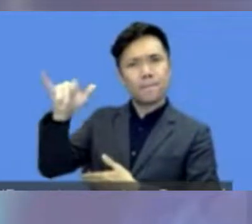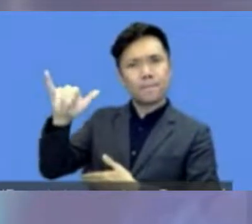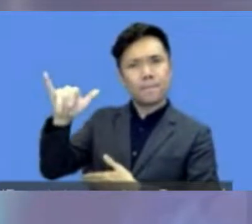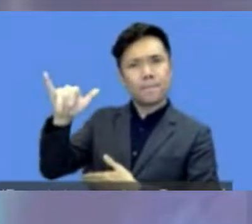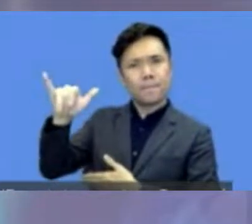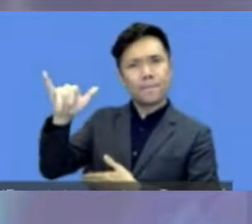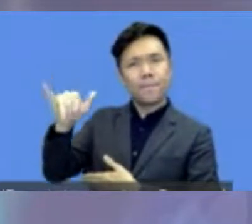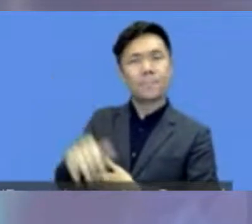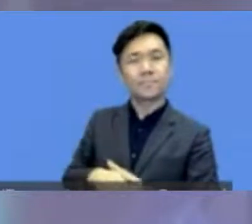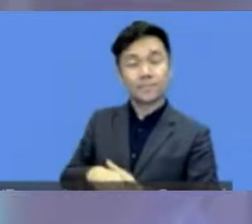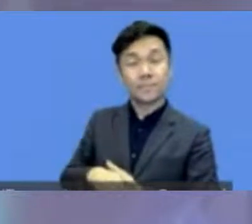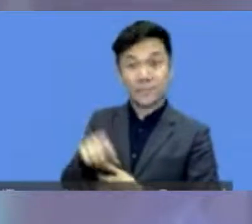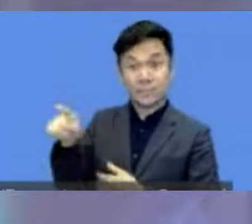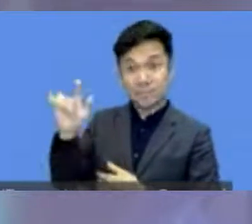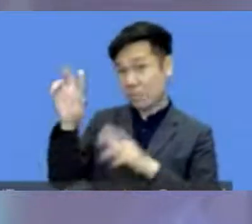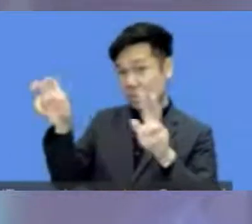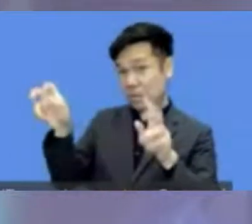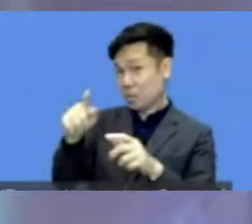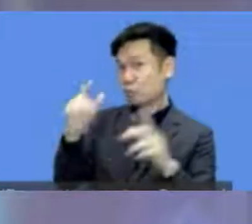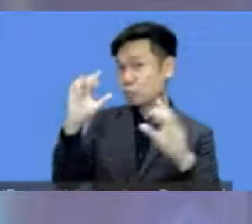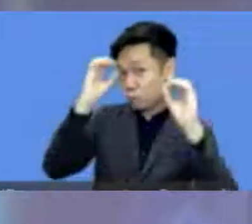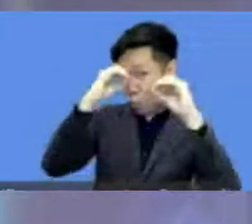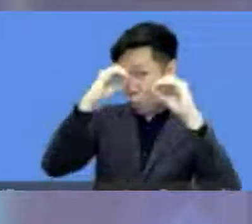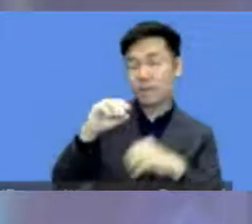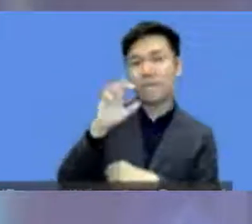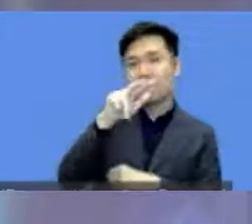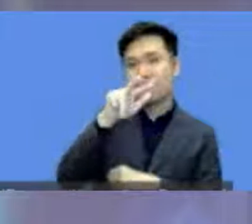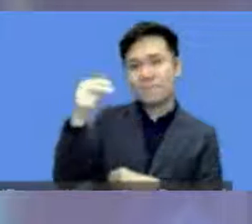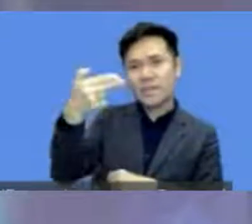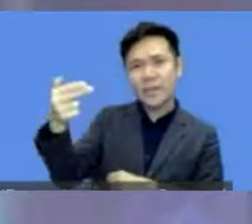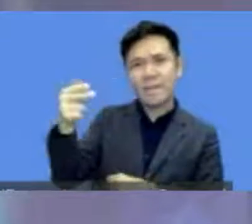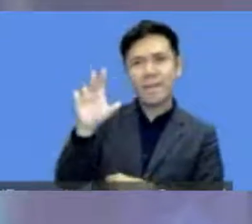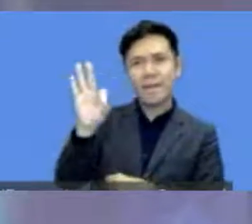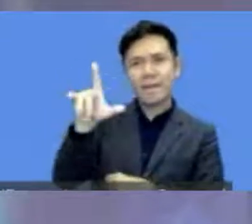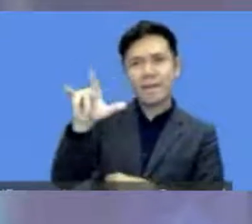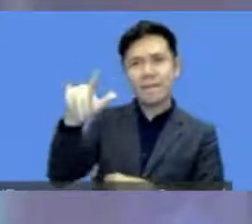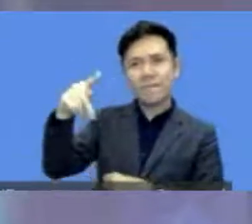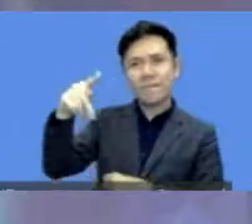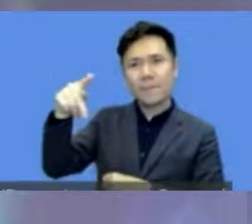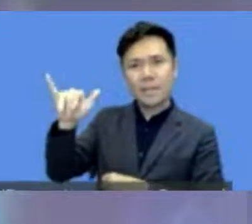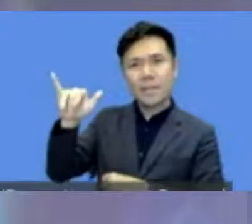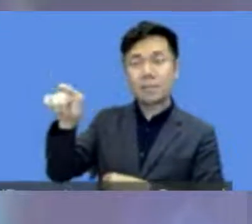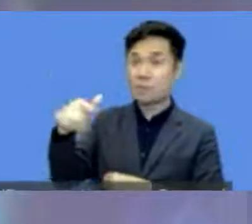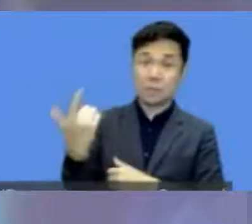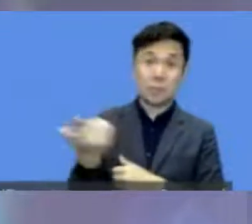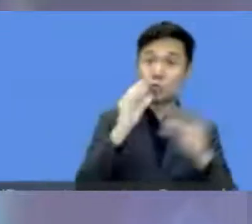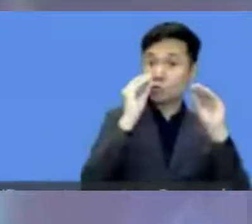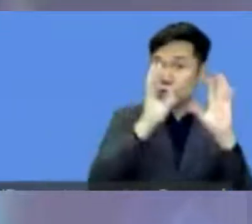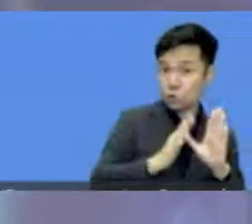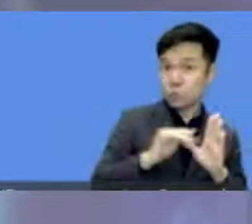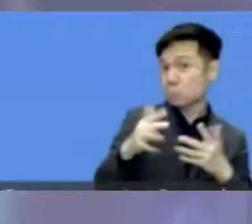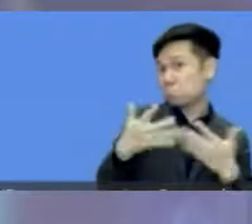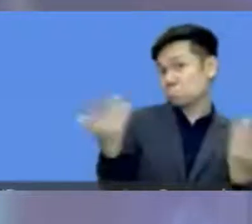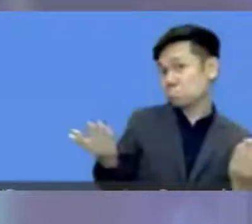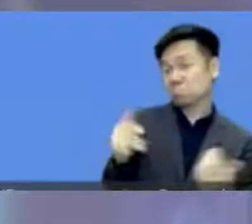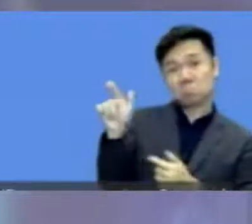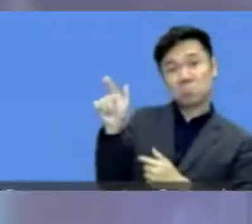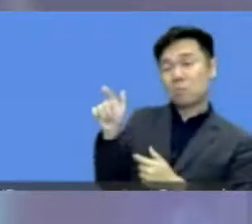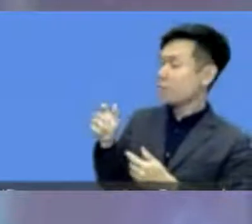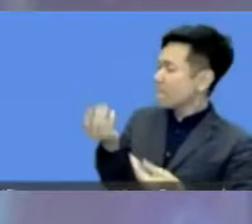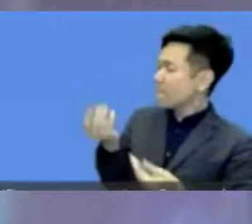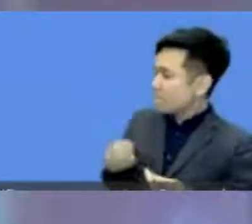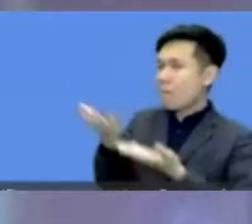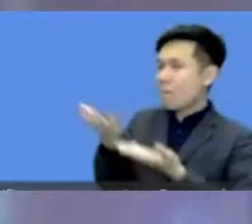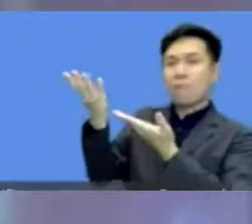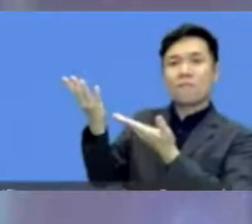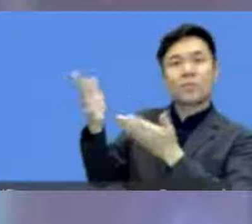F-L-I-P, Flippy or Flipgrid. You just Google it. And it's very unique kind of its app where teacher can post a video, student